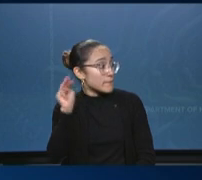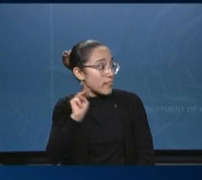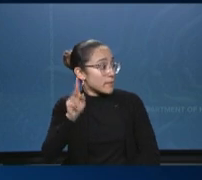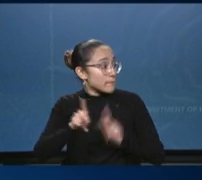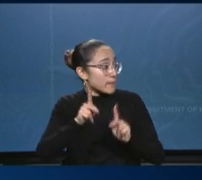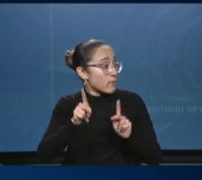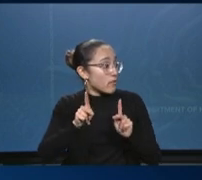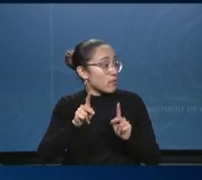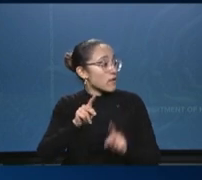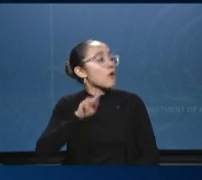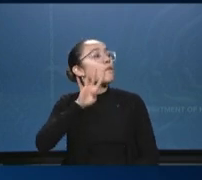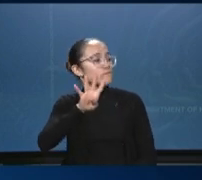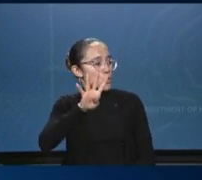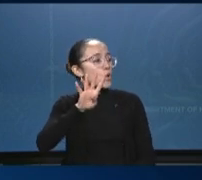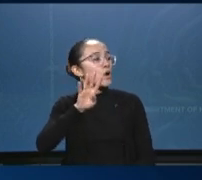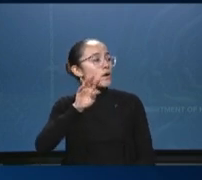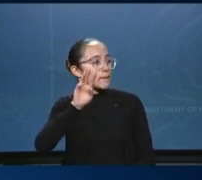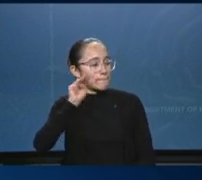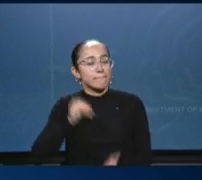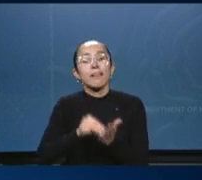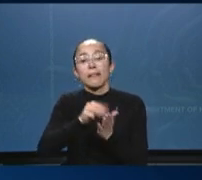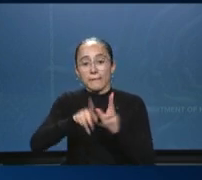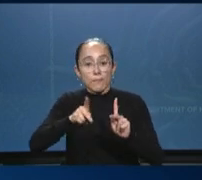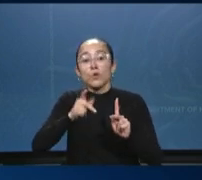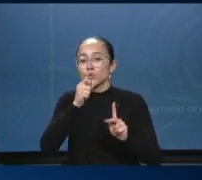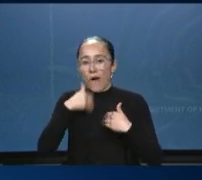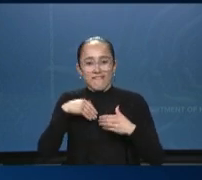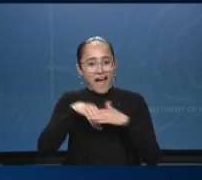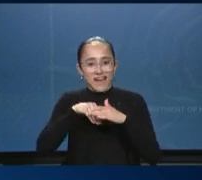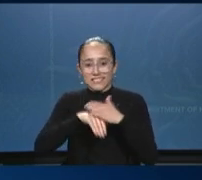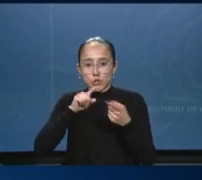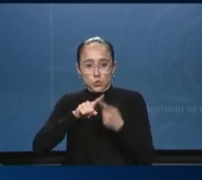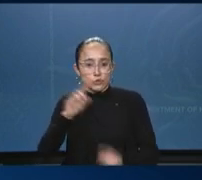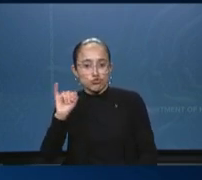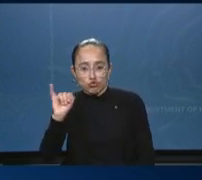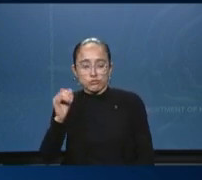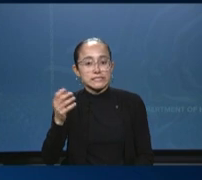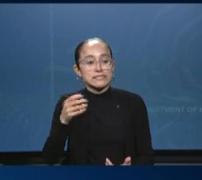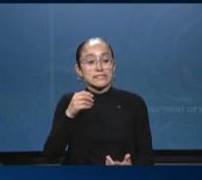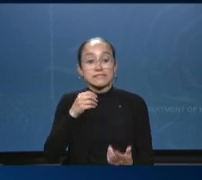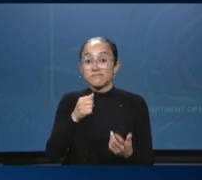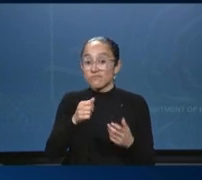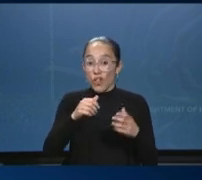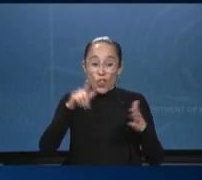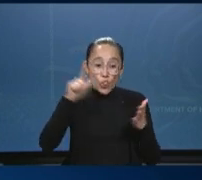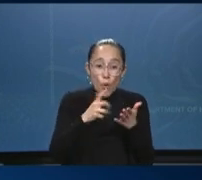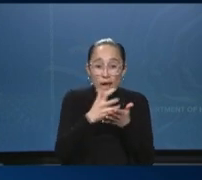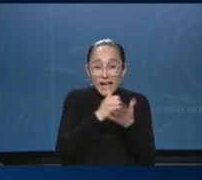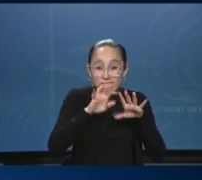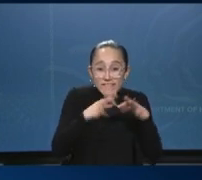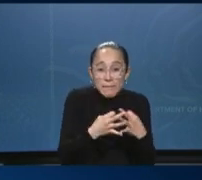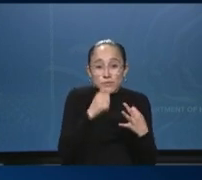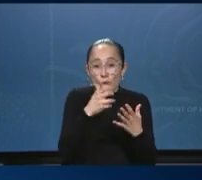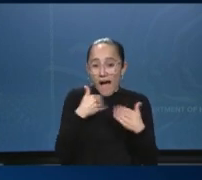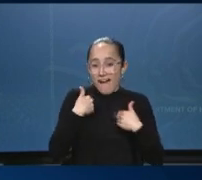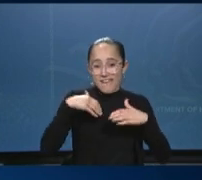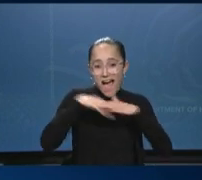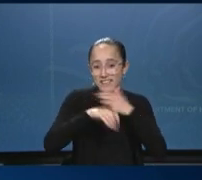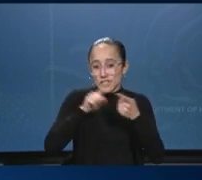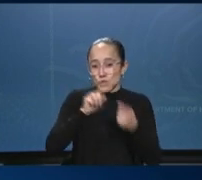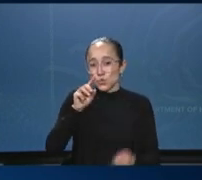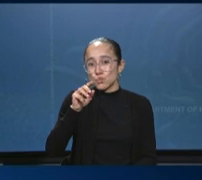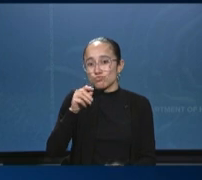to Medicaid expansion. Very low income individuals and parents do not have access to Medicaid coverage. Making